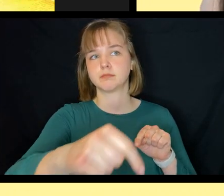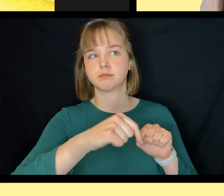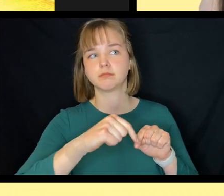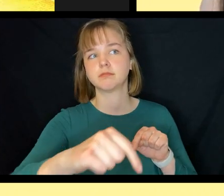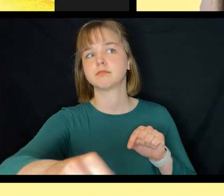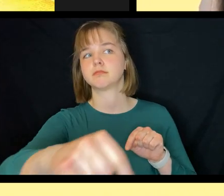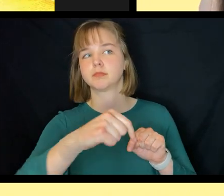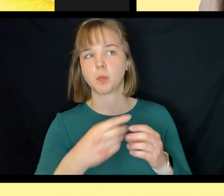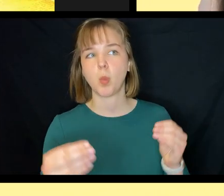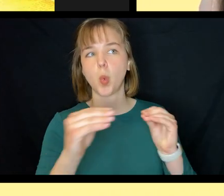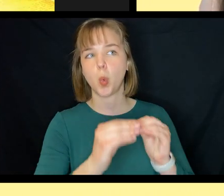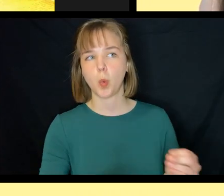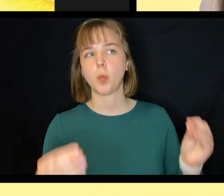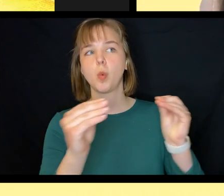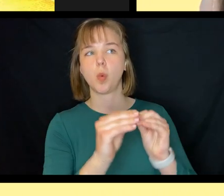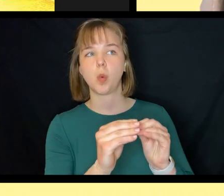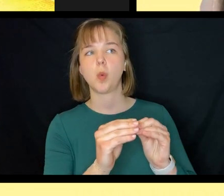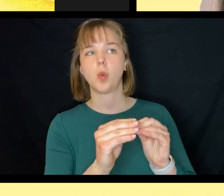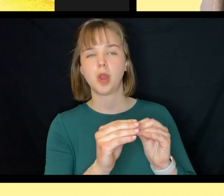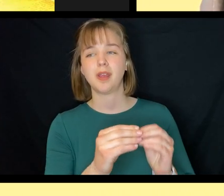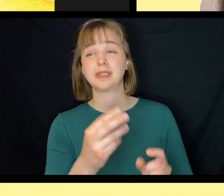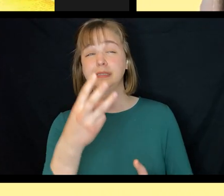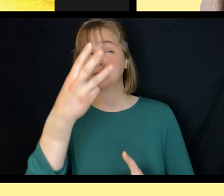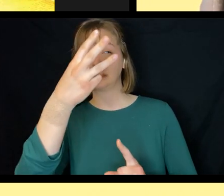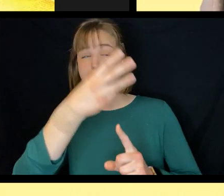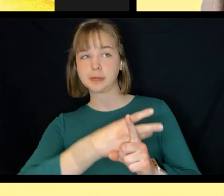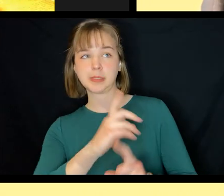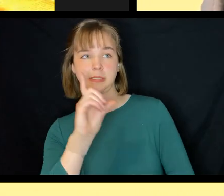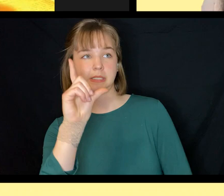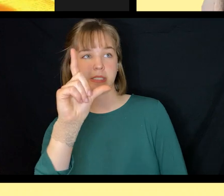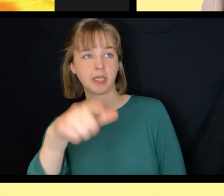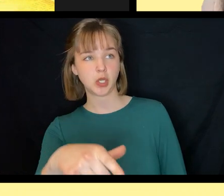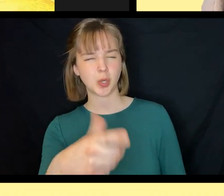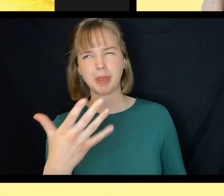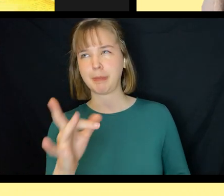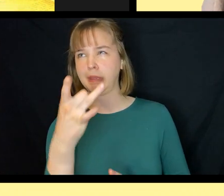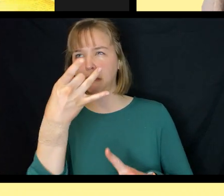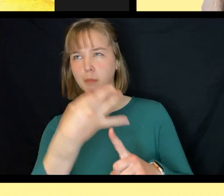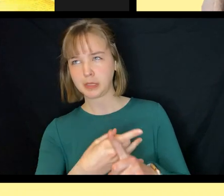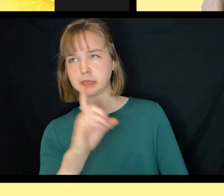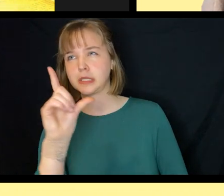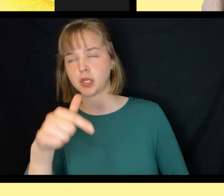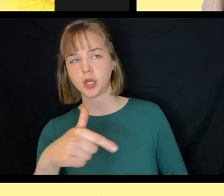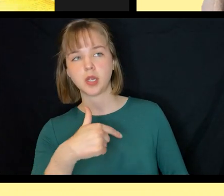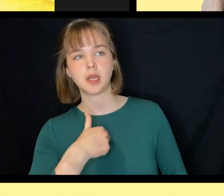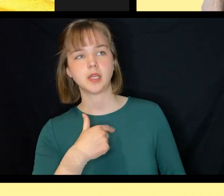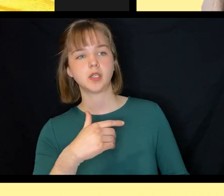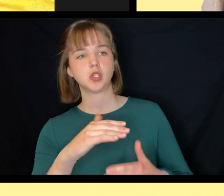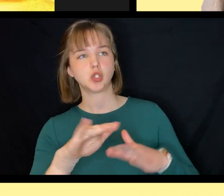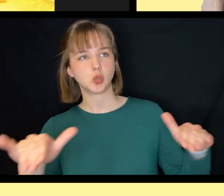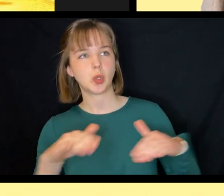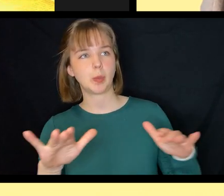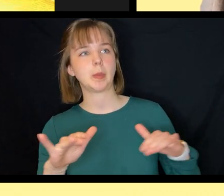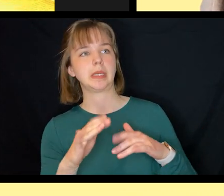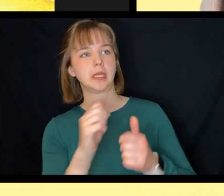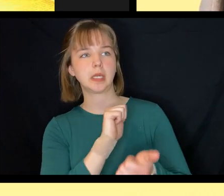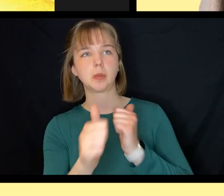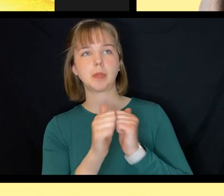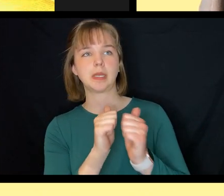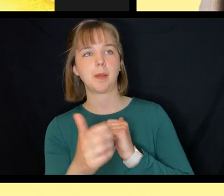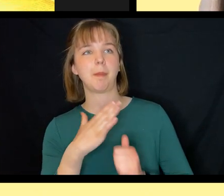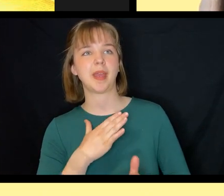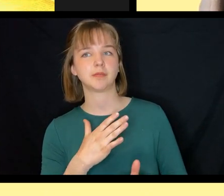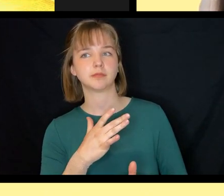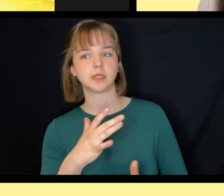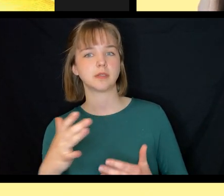fortunately. And probably by like 6 months to 8 months in, I like was swimming at a meet and I swam pretty, like